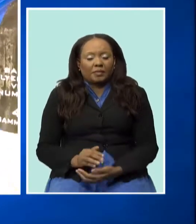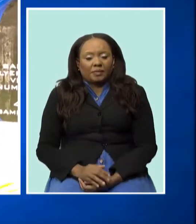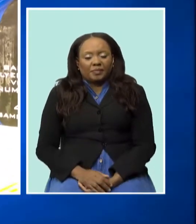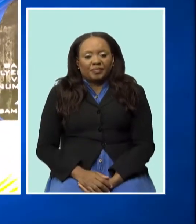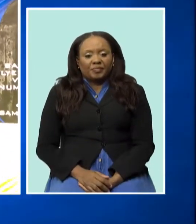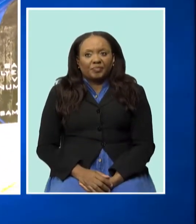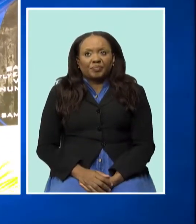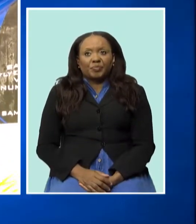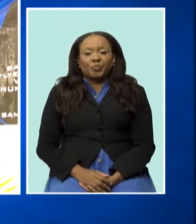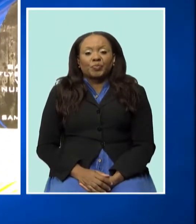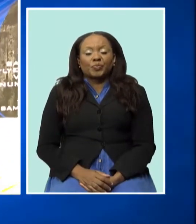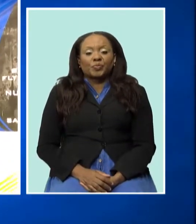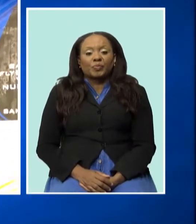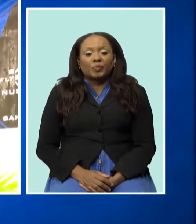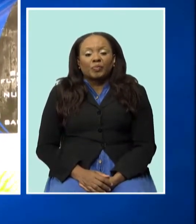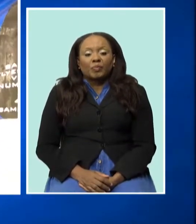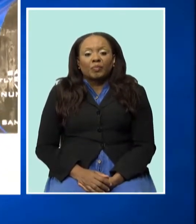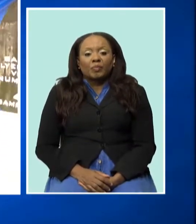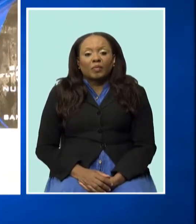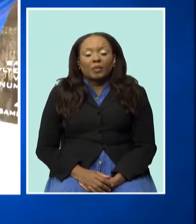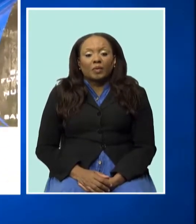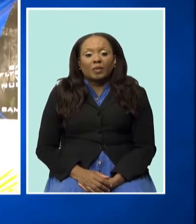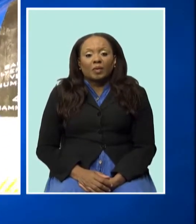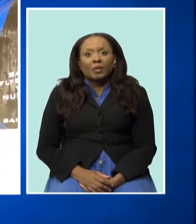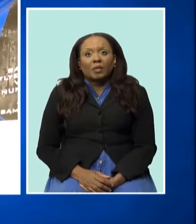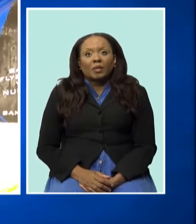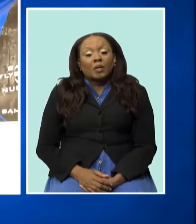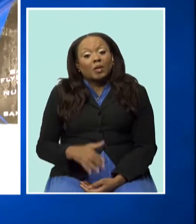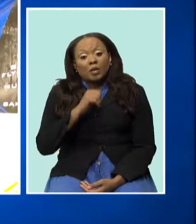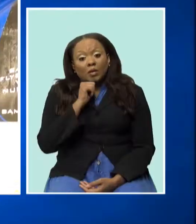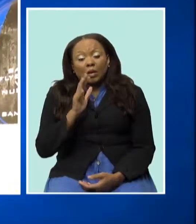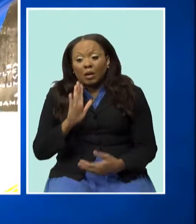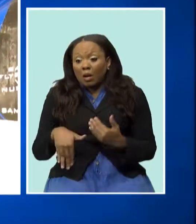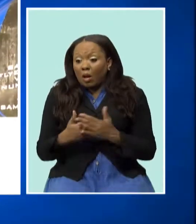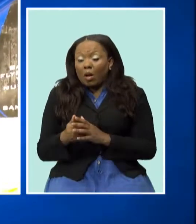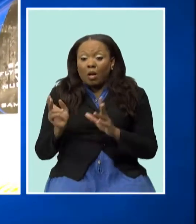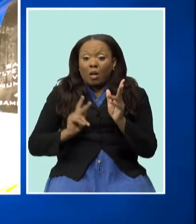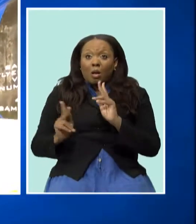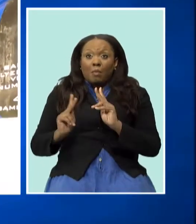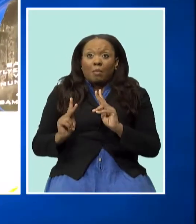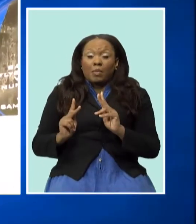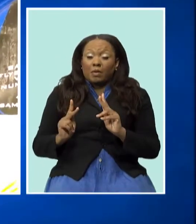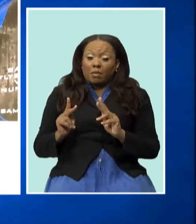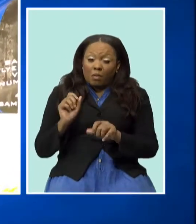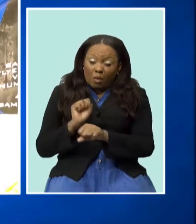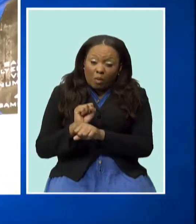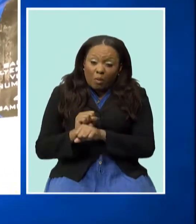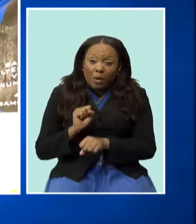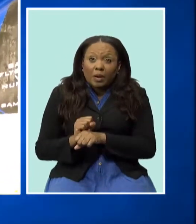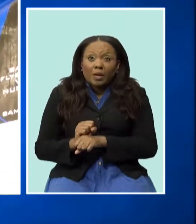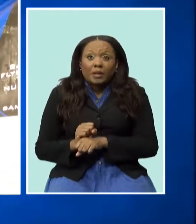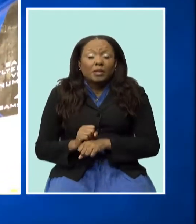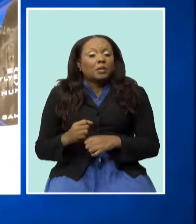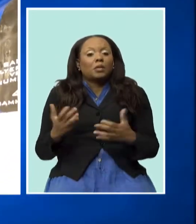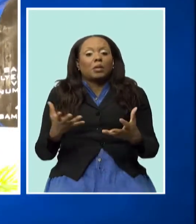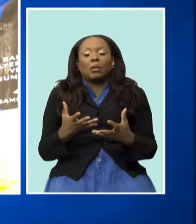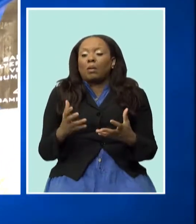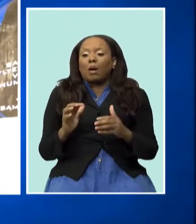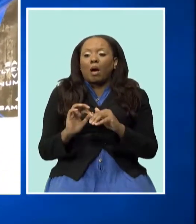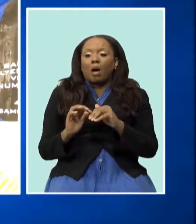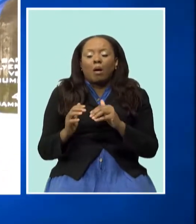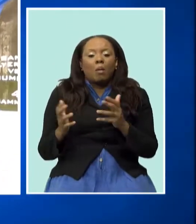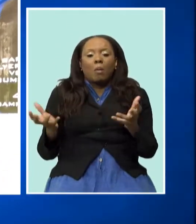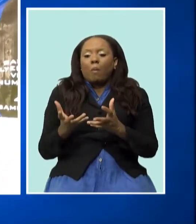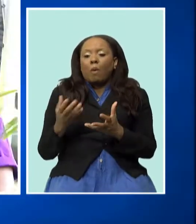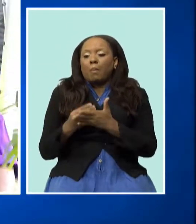working or born to be part of the working population. And it's something we're going to have to look at very, very seriously. Still,